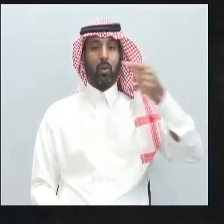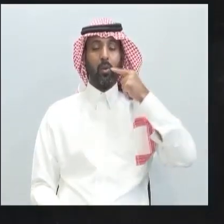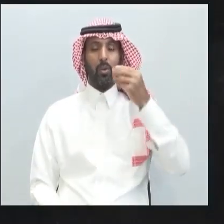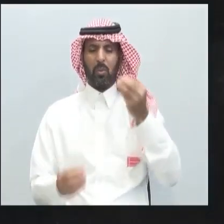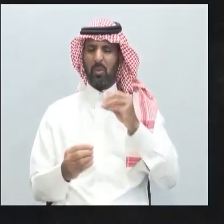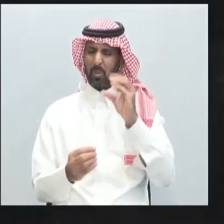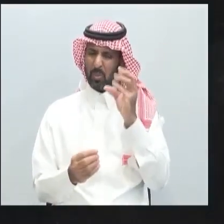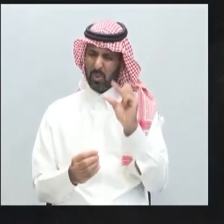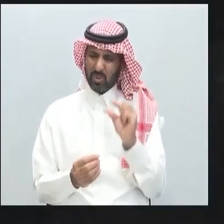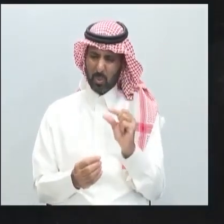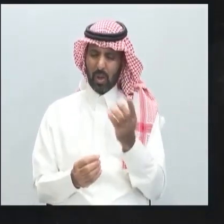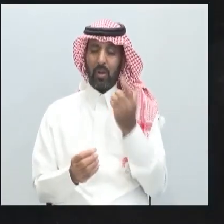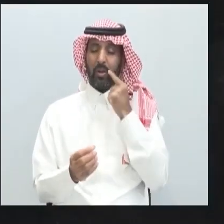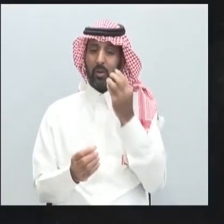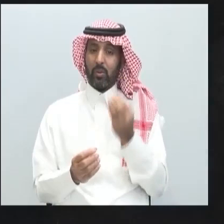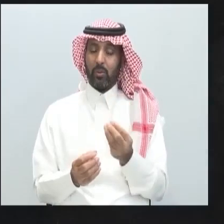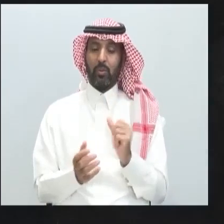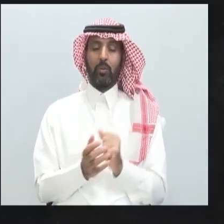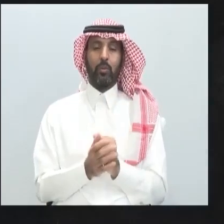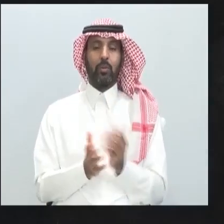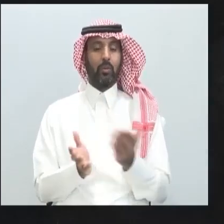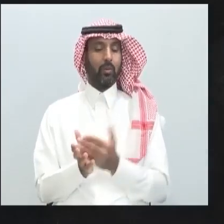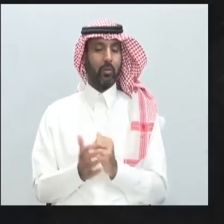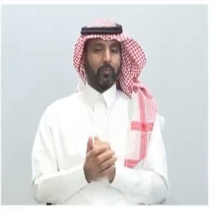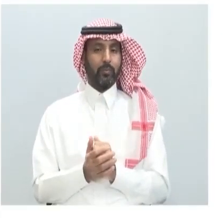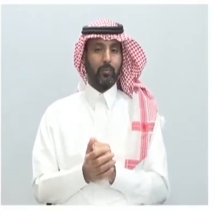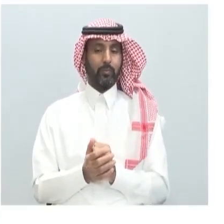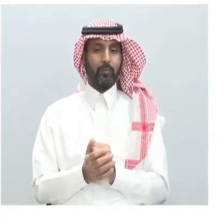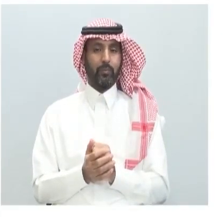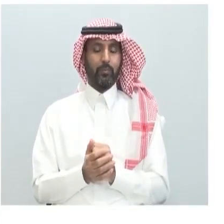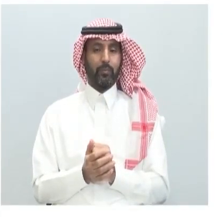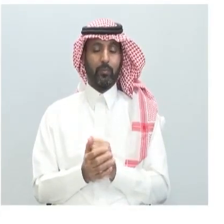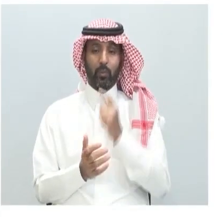extremely, and enough. Now we know the meaning, but